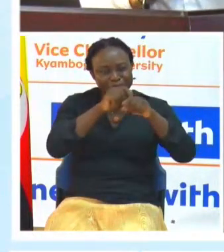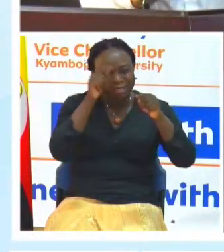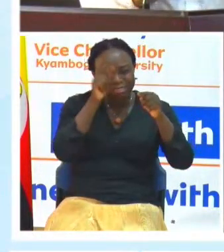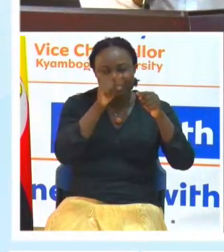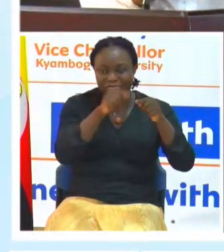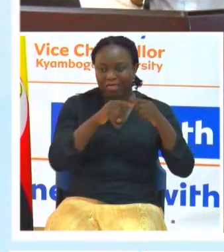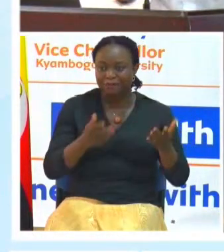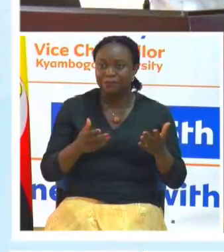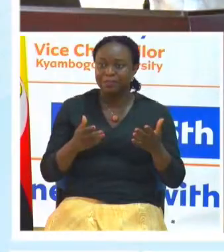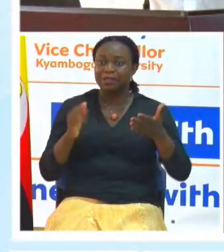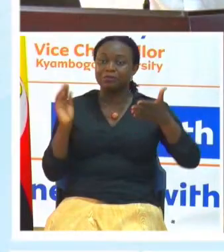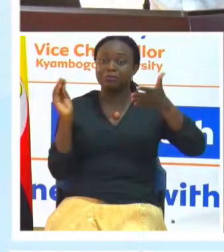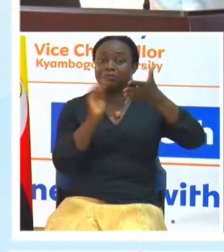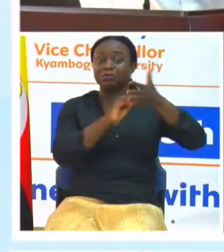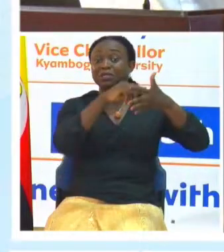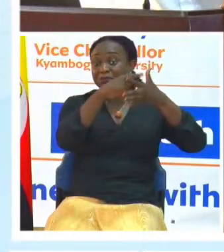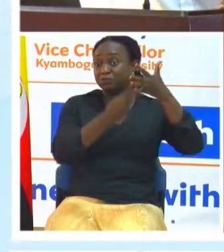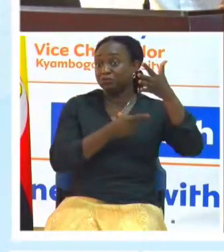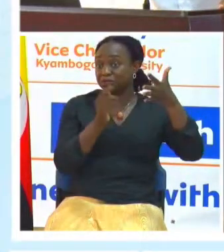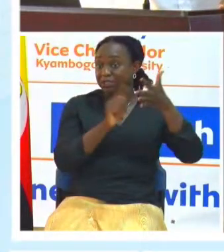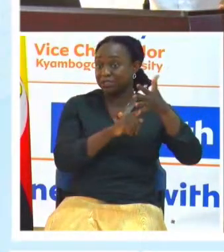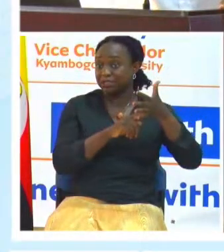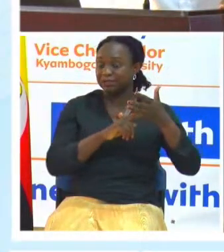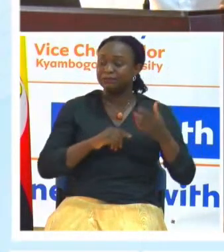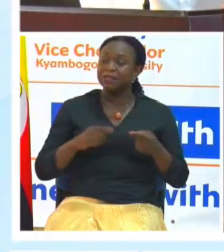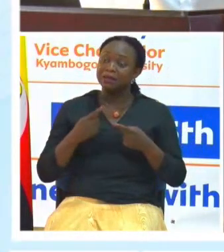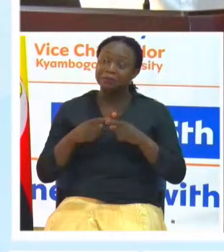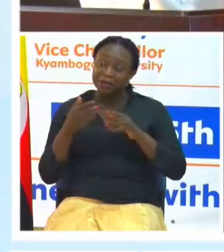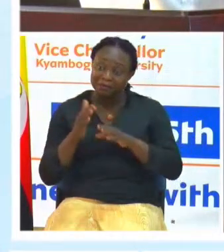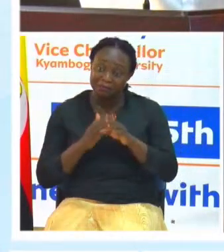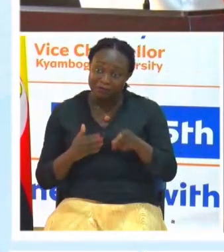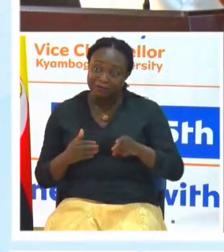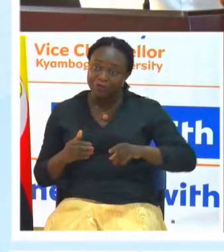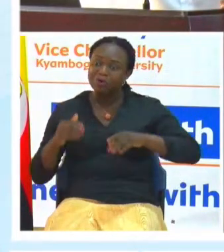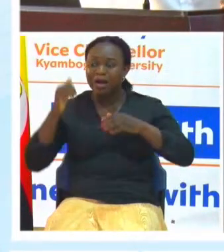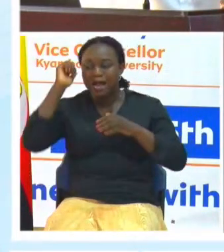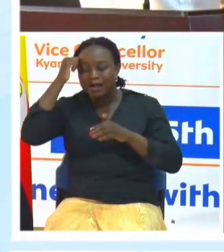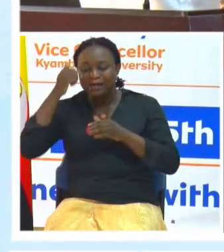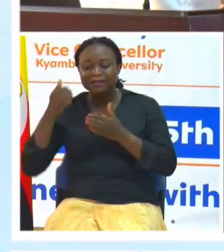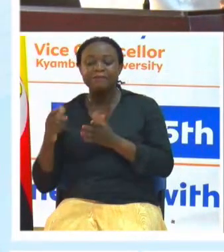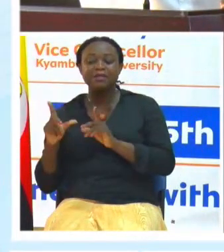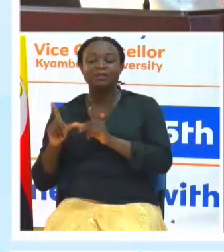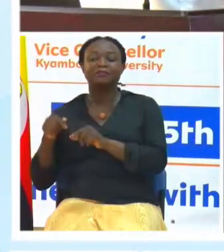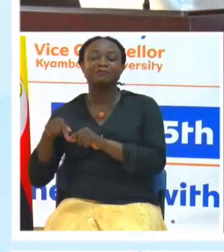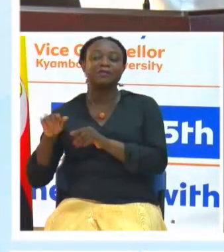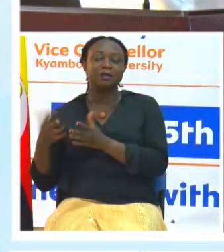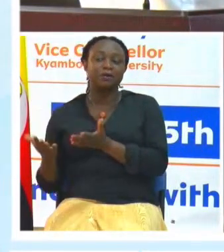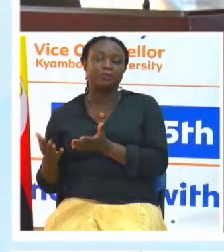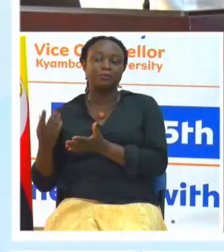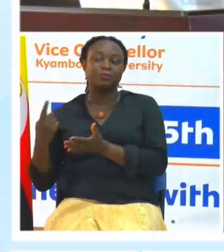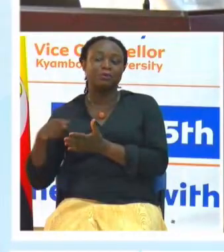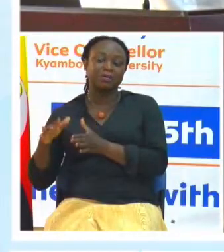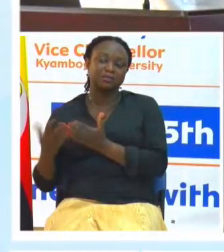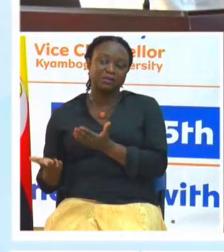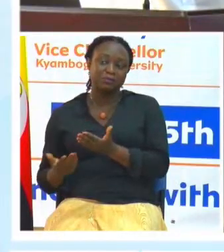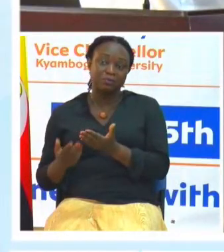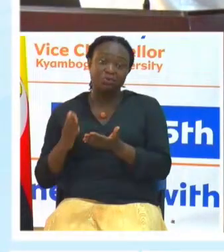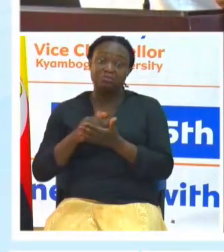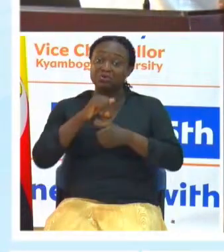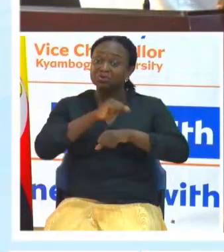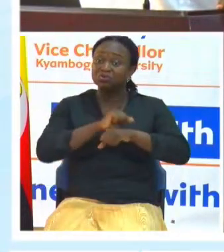Now I will prioritize it. But before you make Yale your rich school, how is your academic performance? Why? Because these schools only